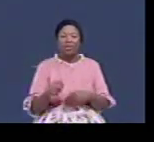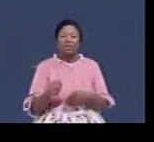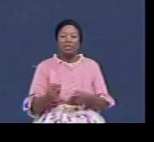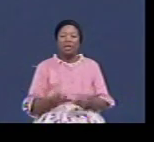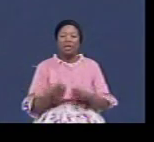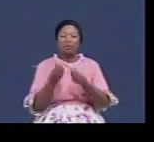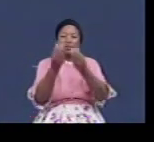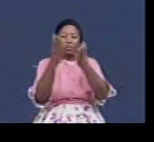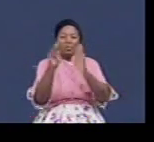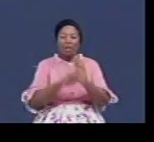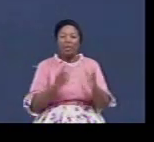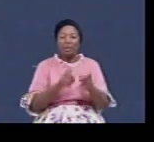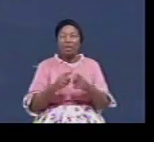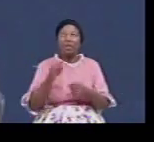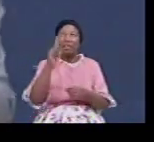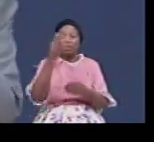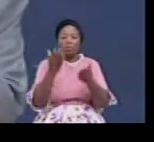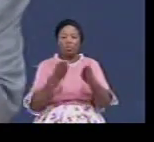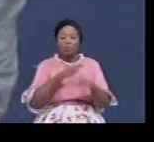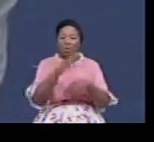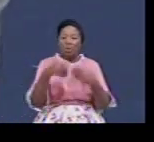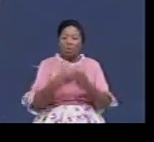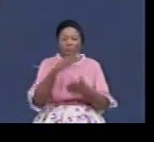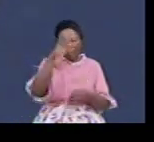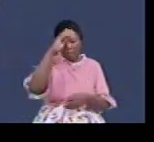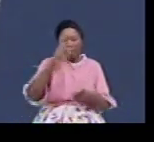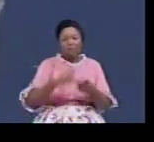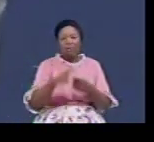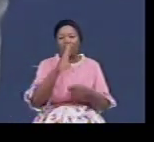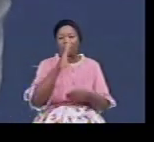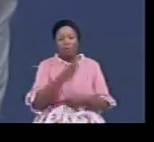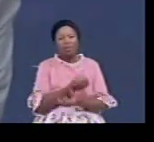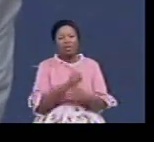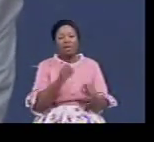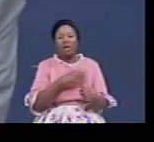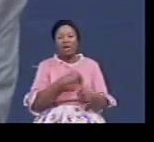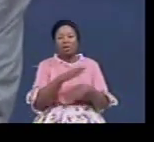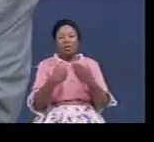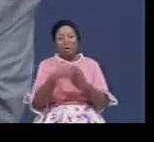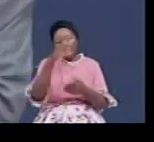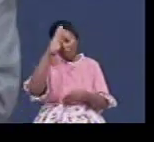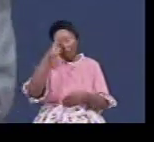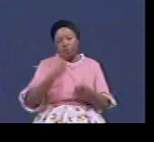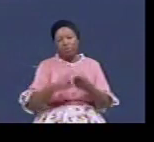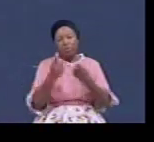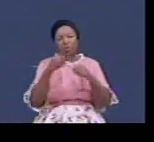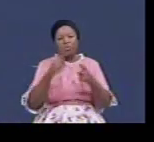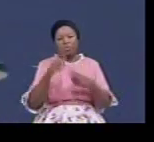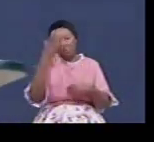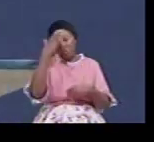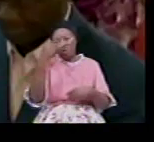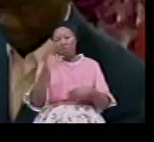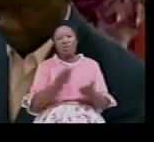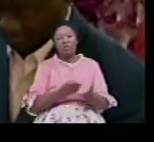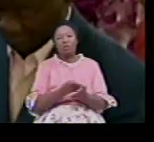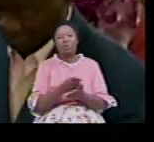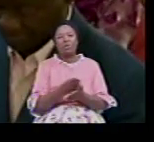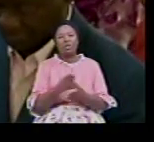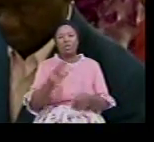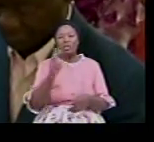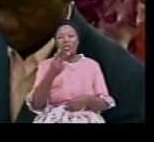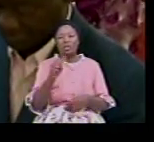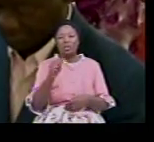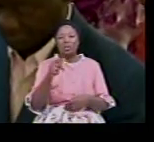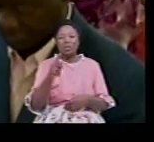men to be saved, and all men to come to the knowledge of the truth. In 2 Peter chapter